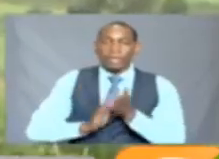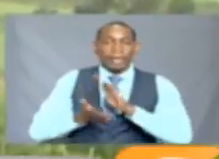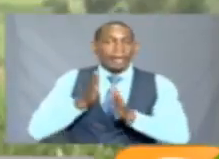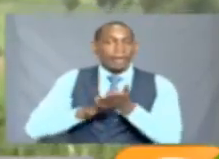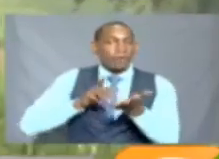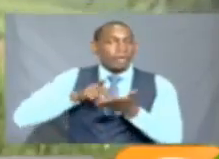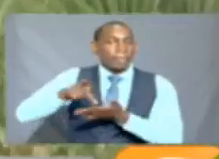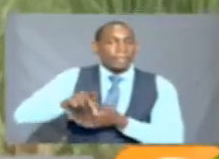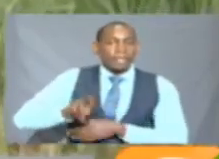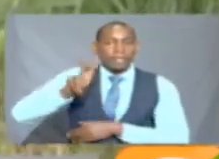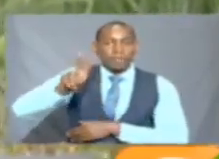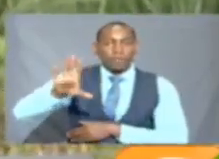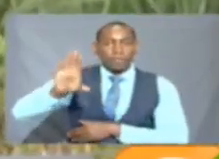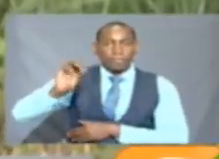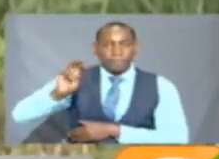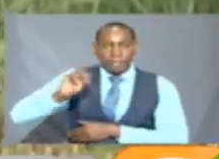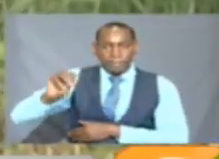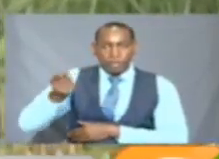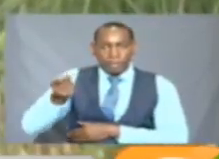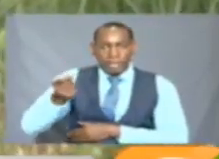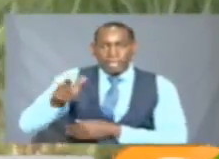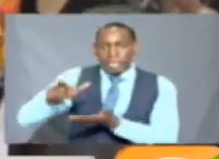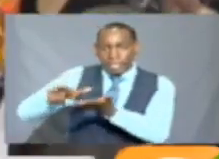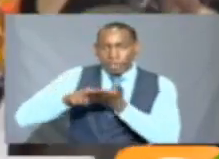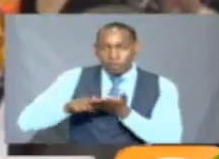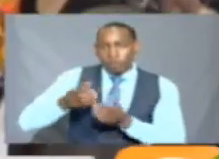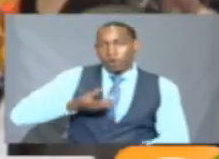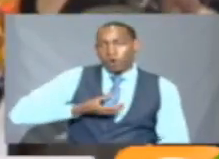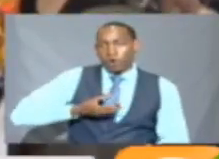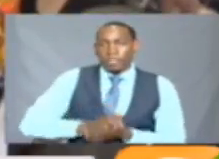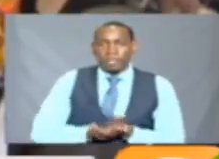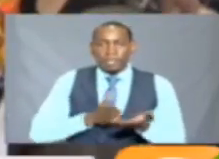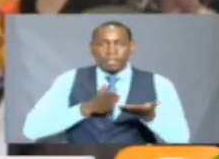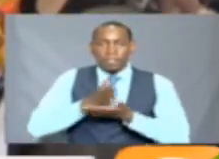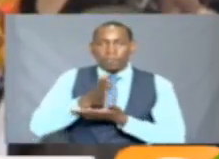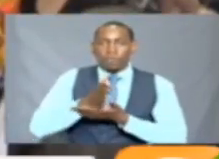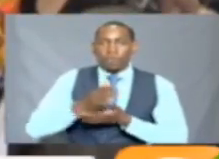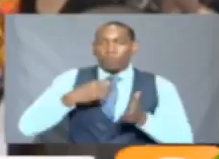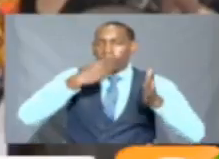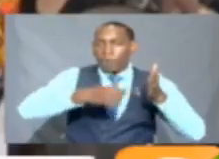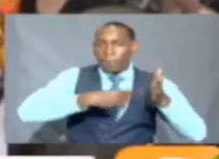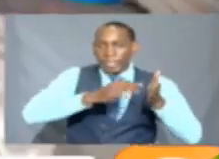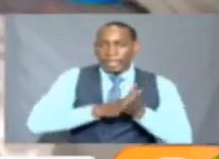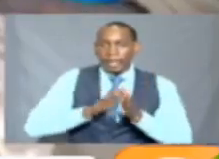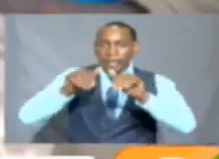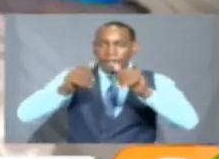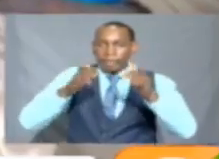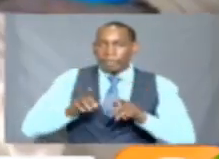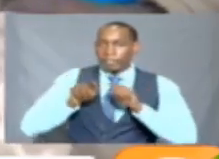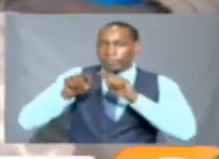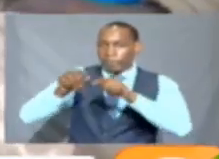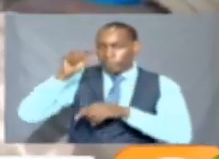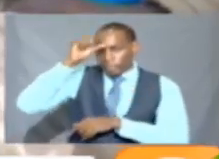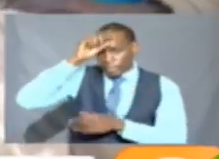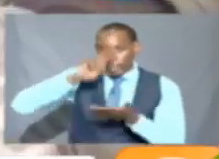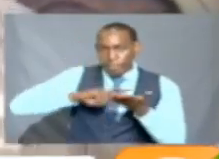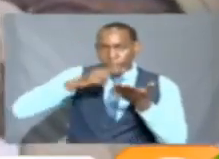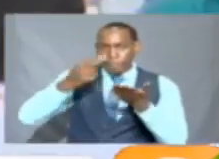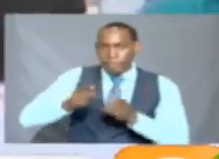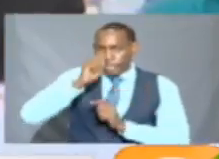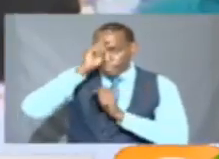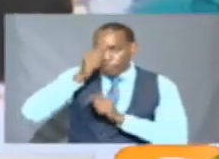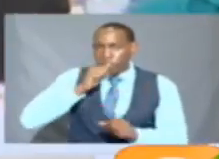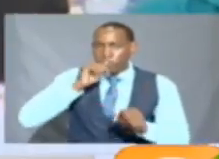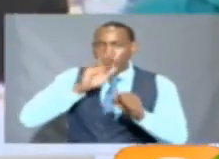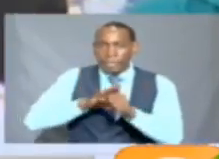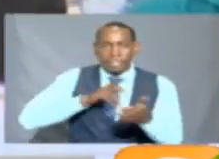non-payment of the 250 million shilling debt owed to them by the estranged miller. The farmers faulted the government for failing to honor its